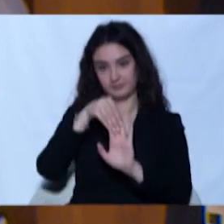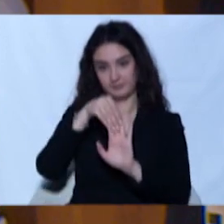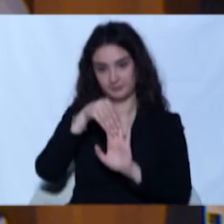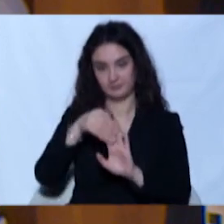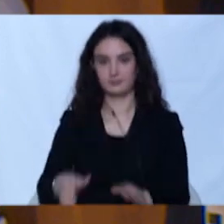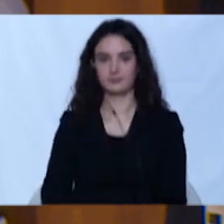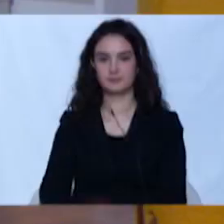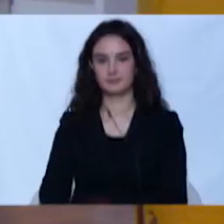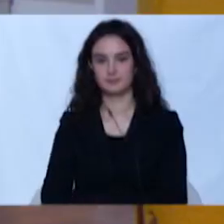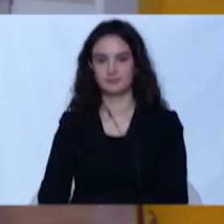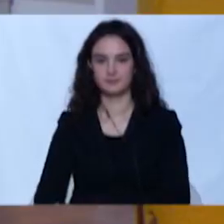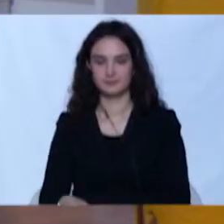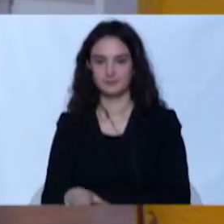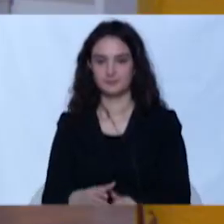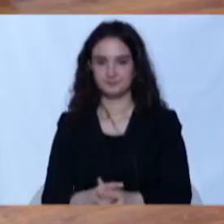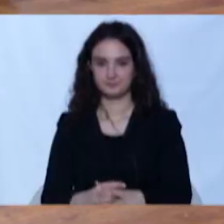Very nice.